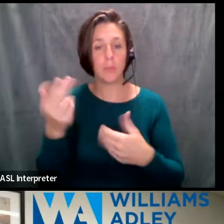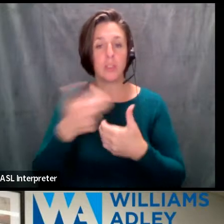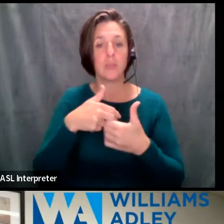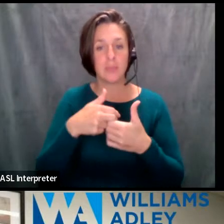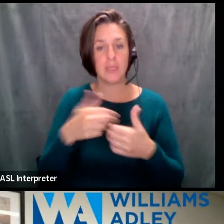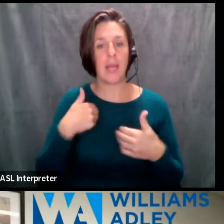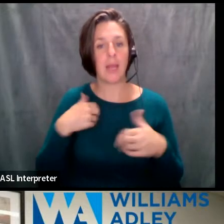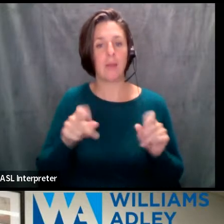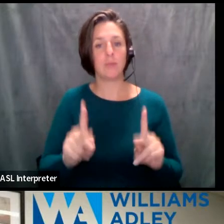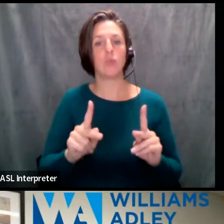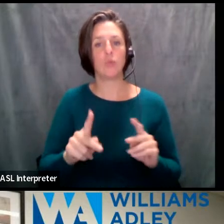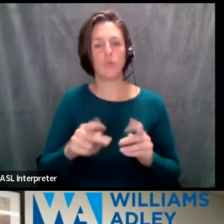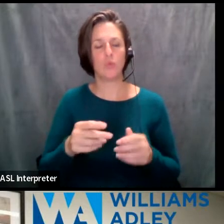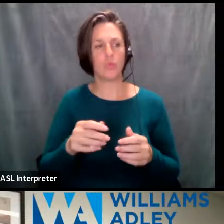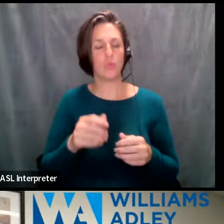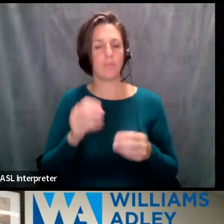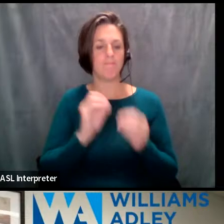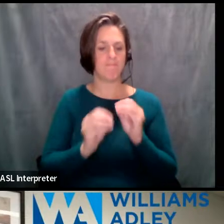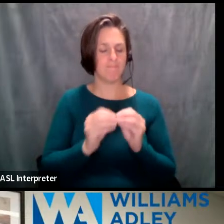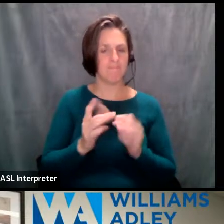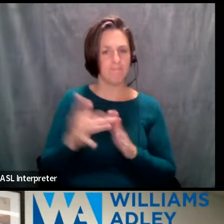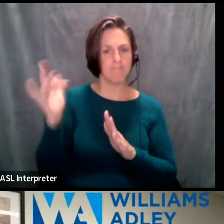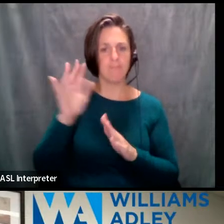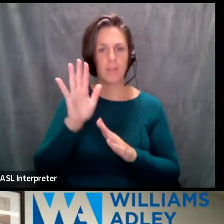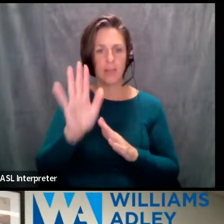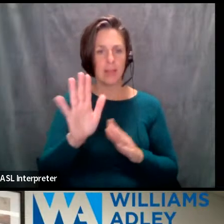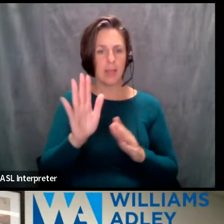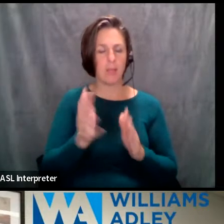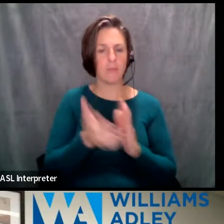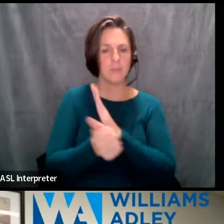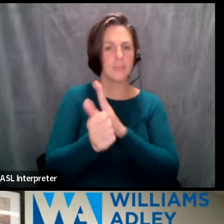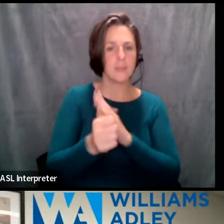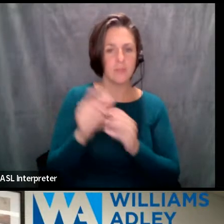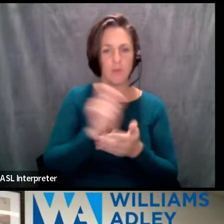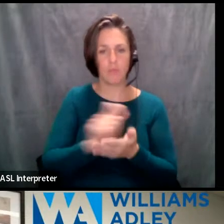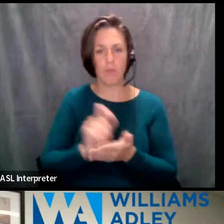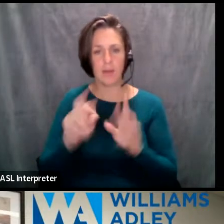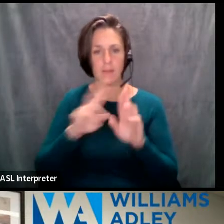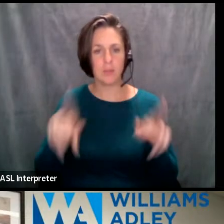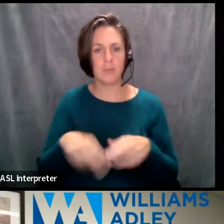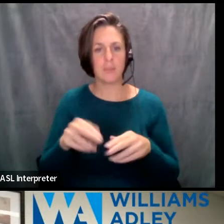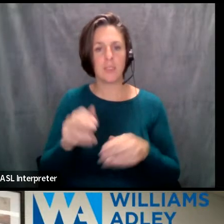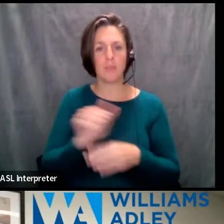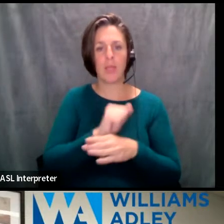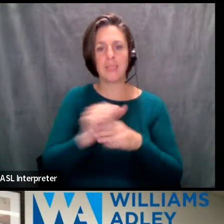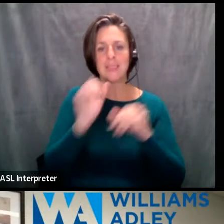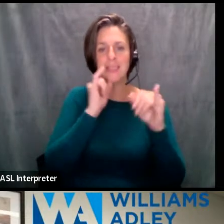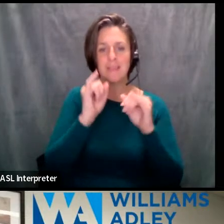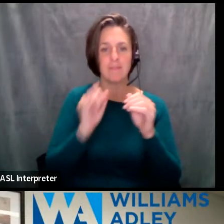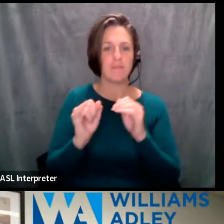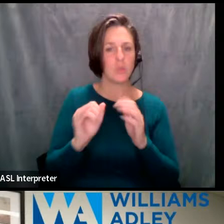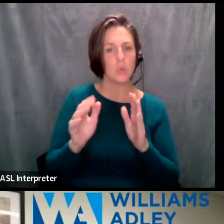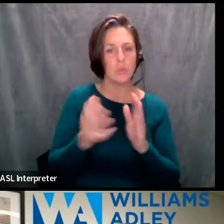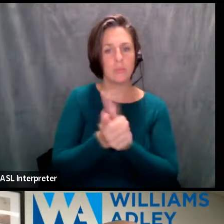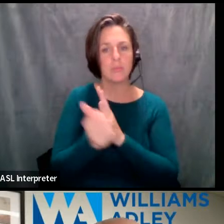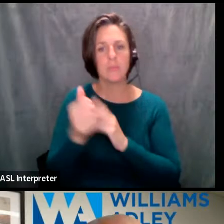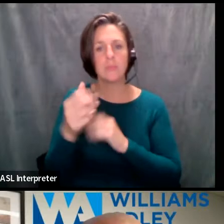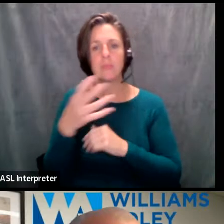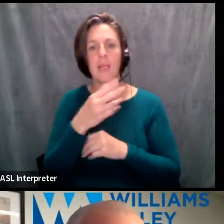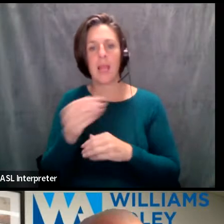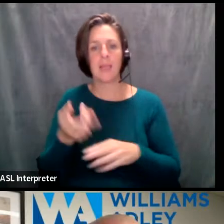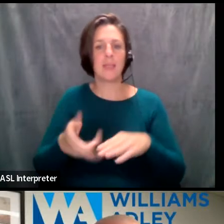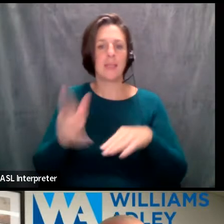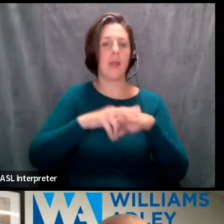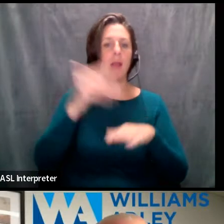their resume writing skills, practice interview techniques, and gain knowledge about job opportunities at San Francisco